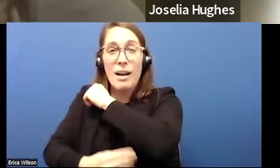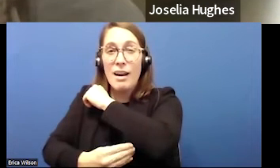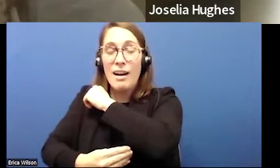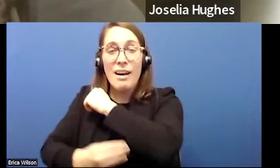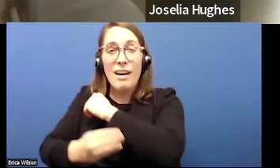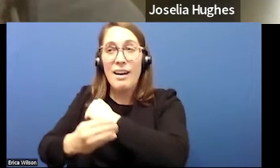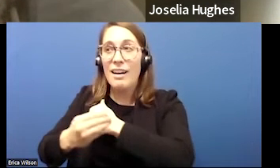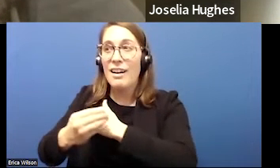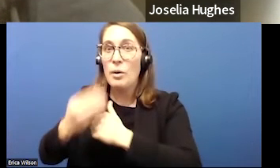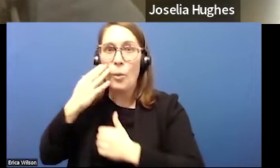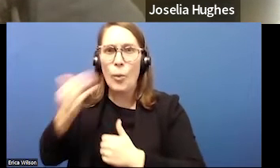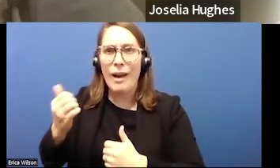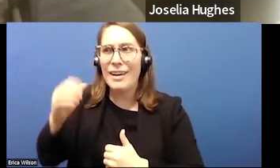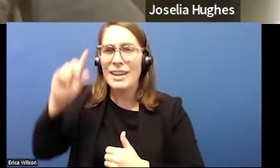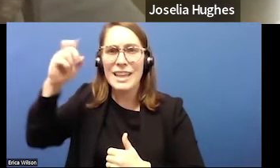due to